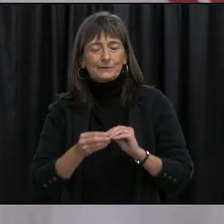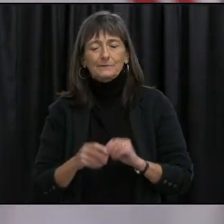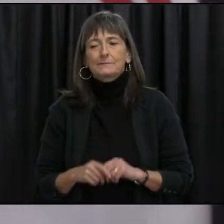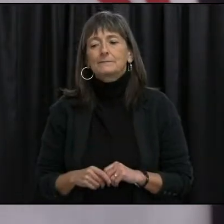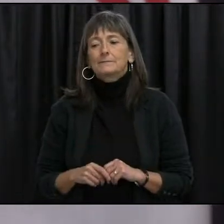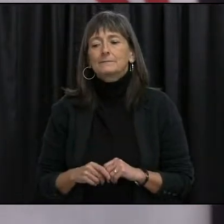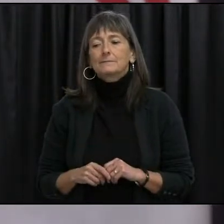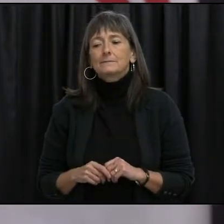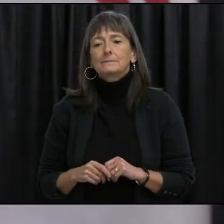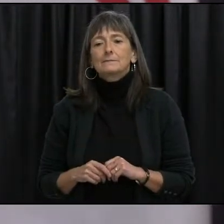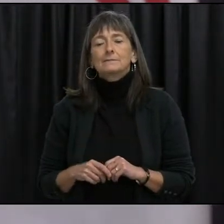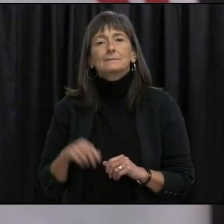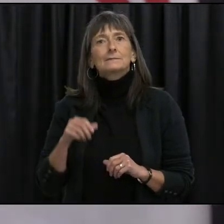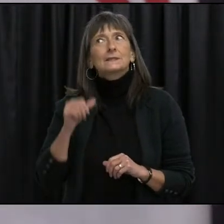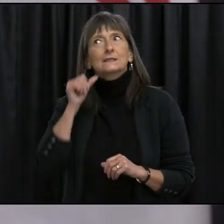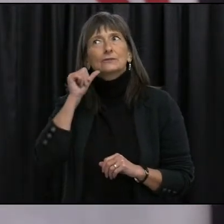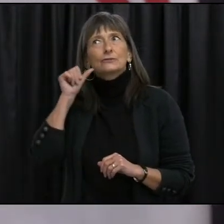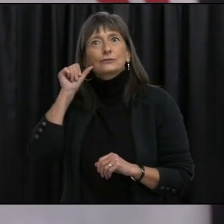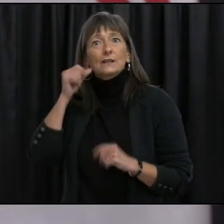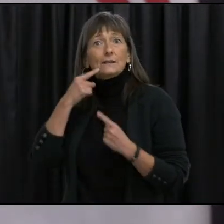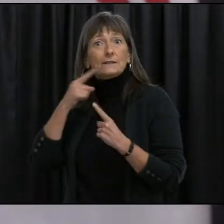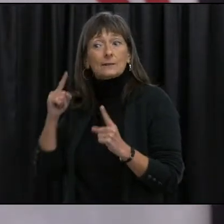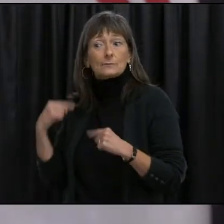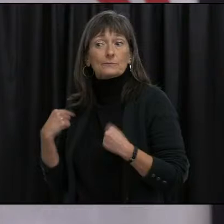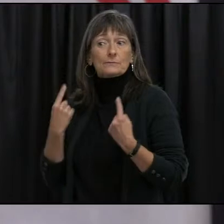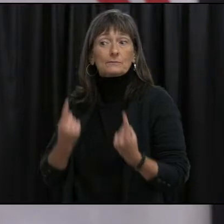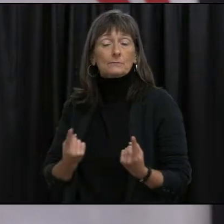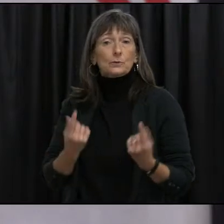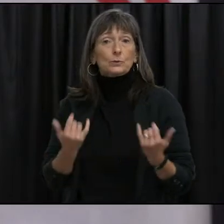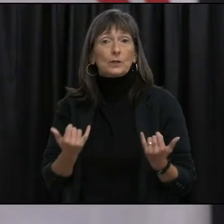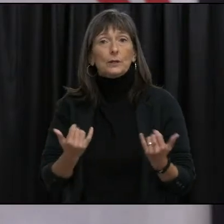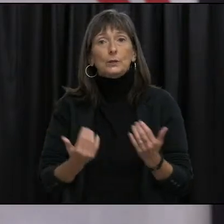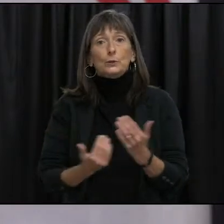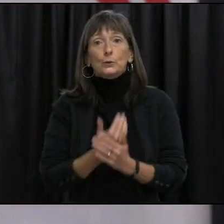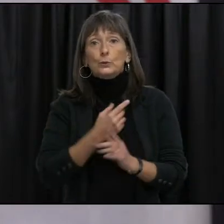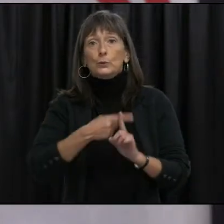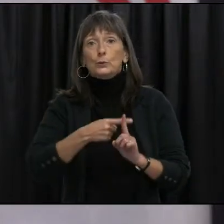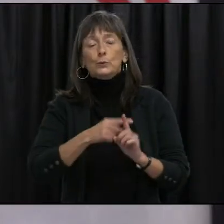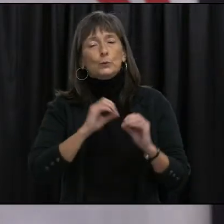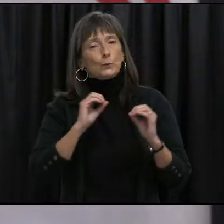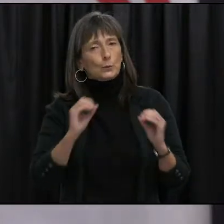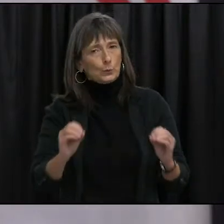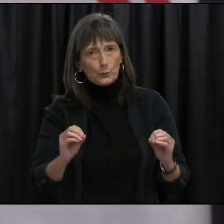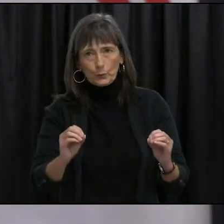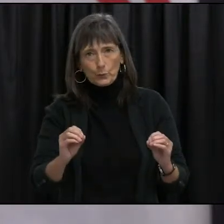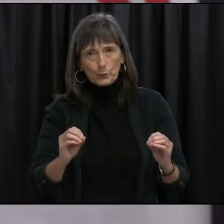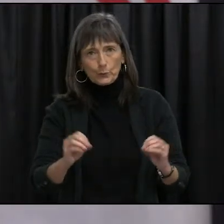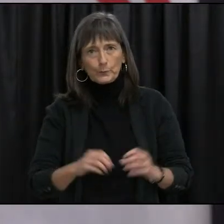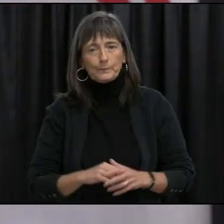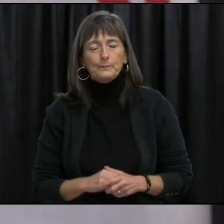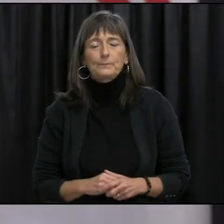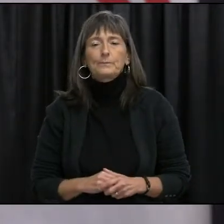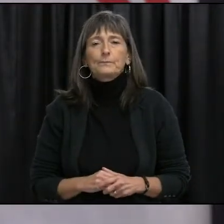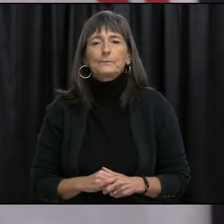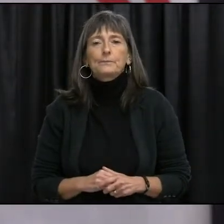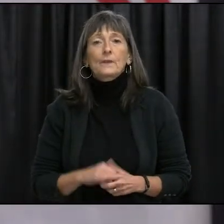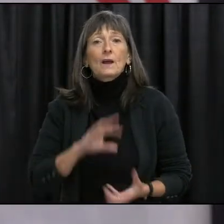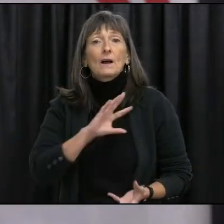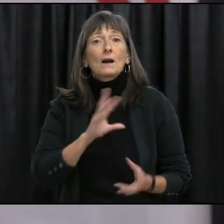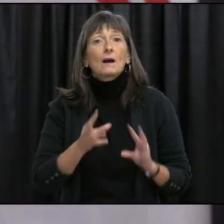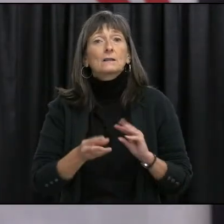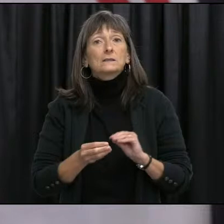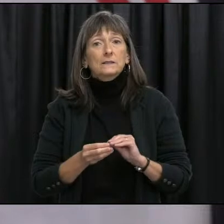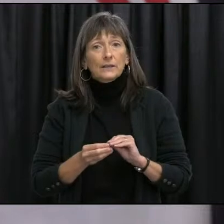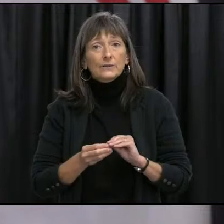Since the public advisory from yesterday, we have no new cases of COVID-19. the total number